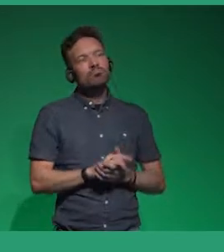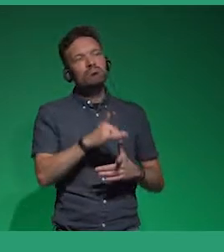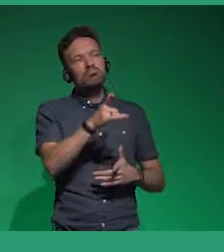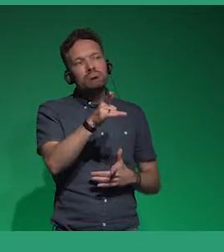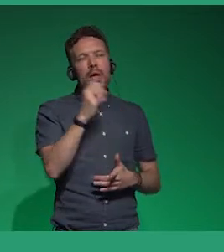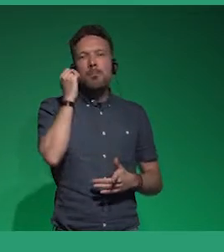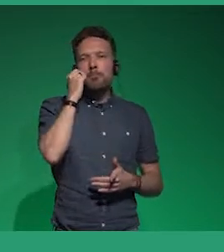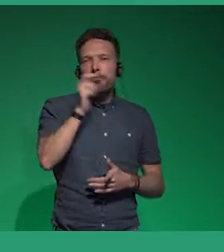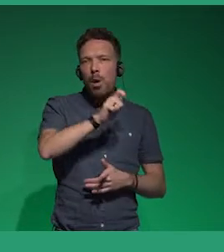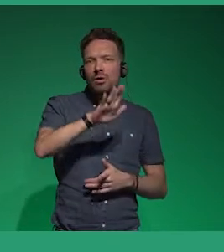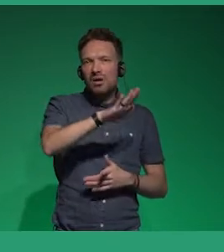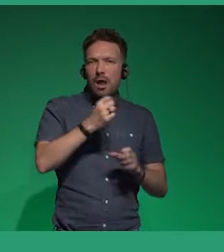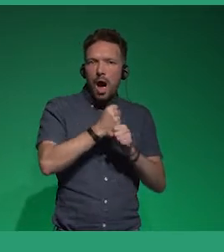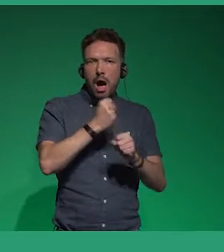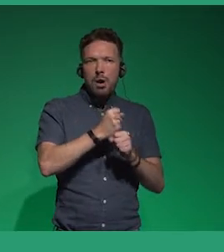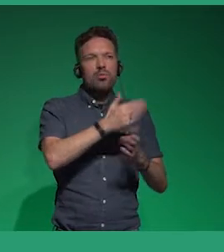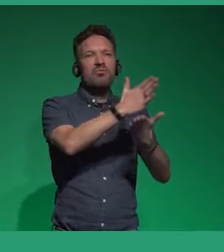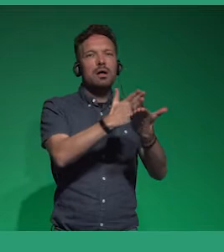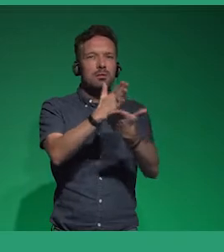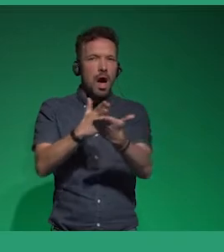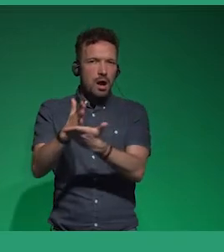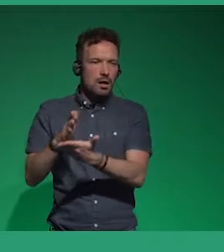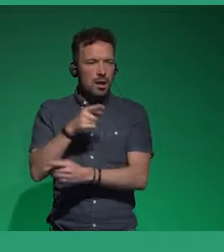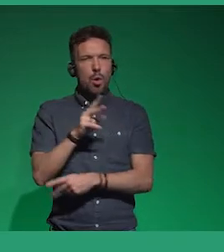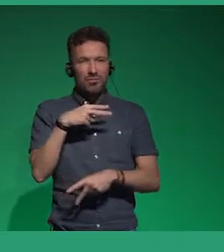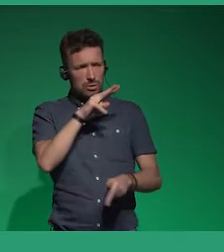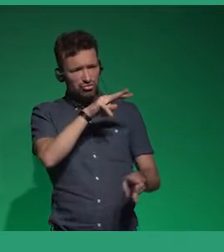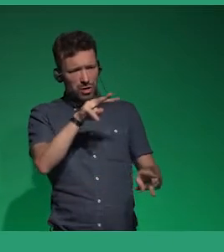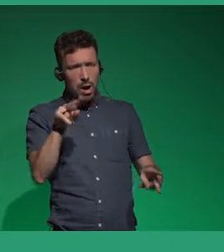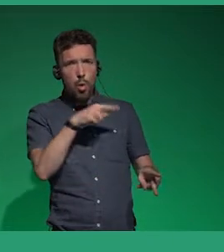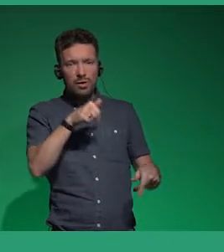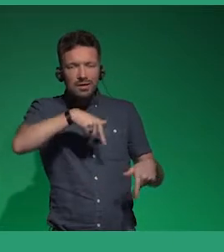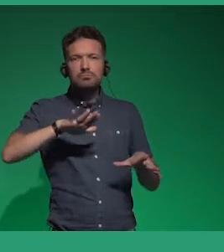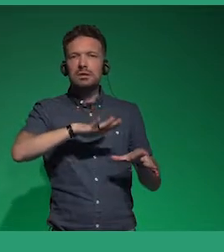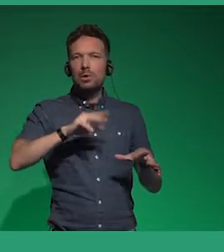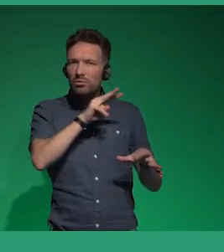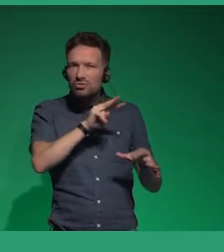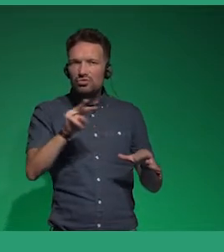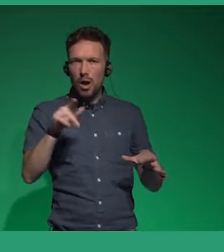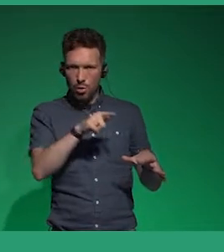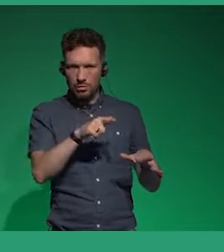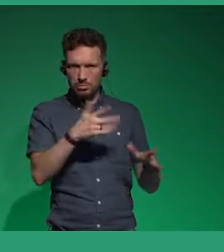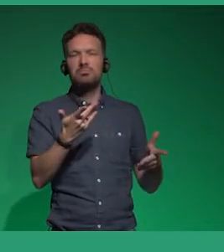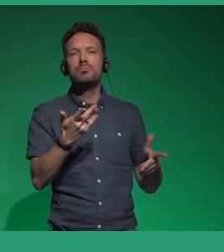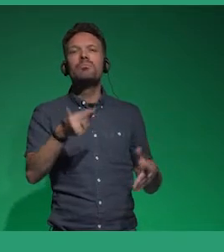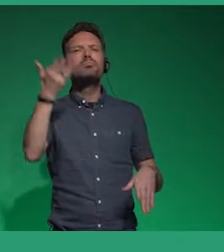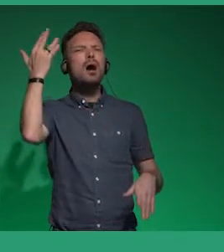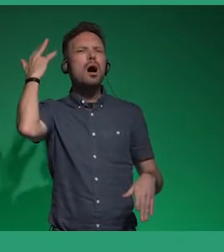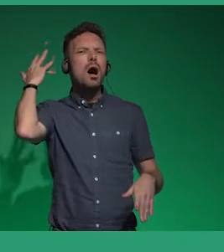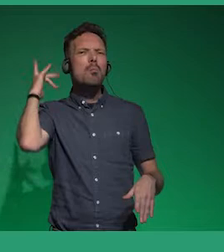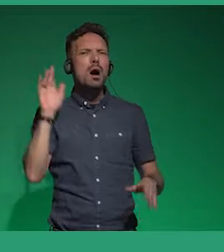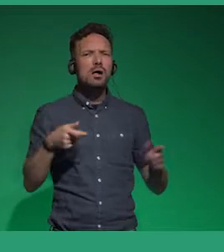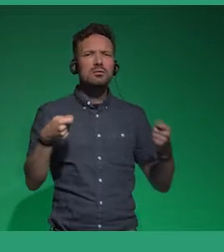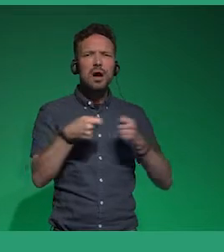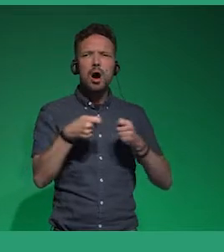is a peculiarity, of course, about our research area, rubber was the main cash crop that was there before oil palm,